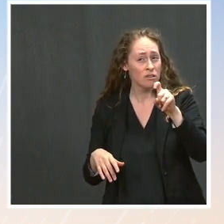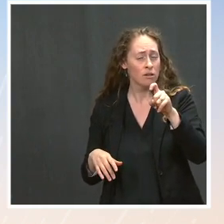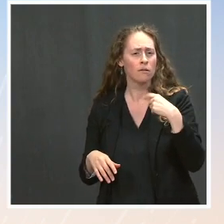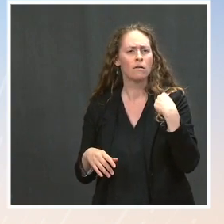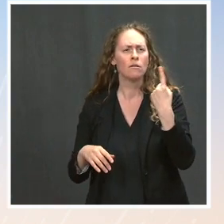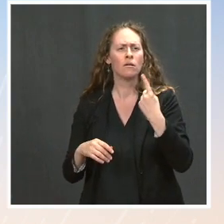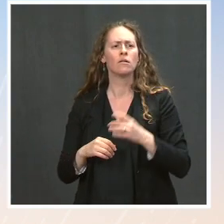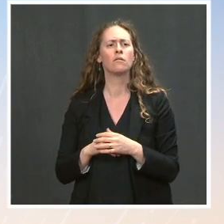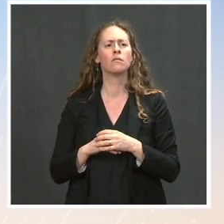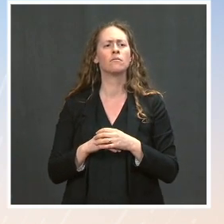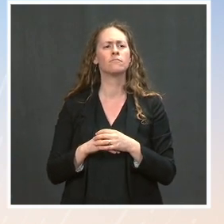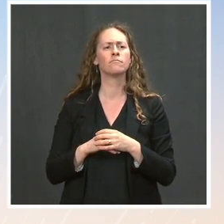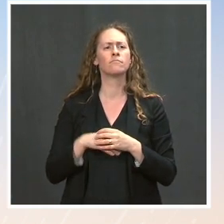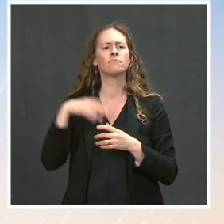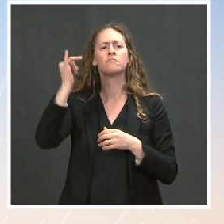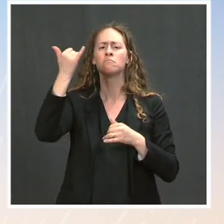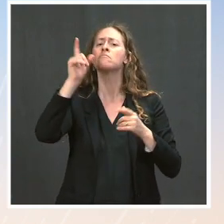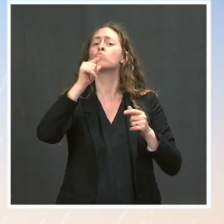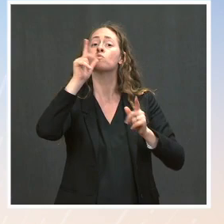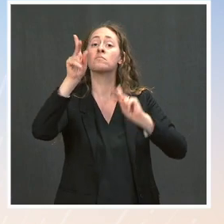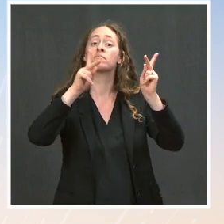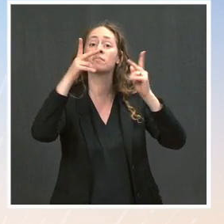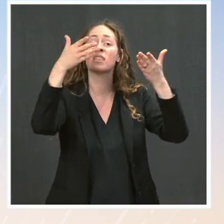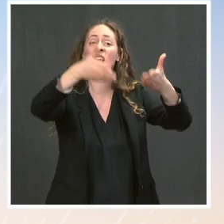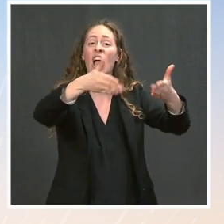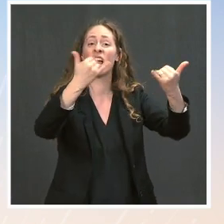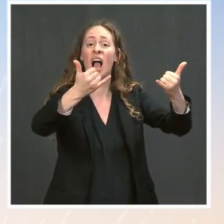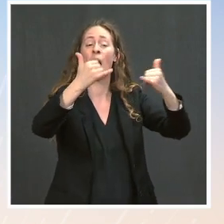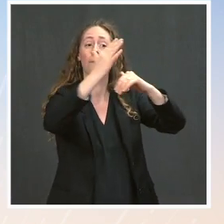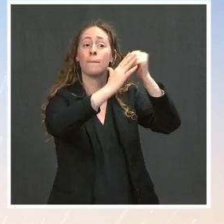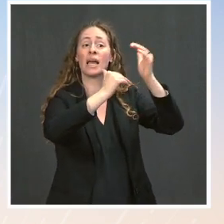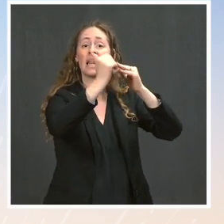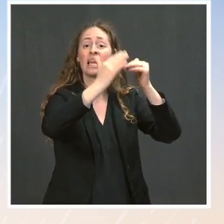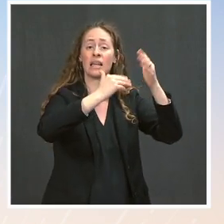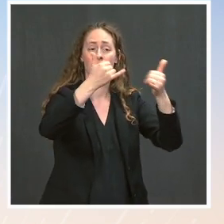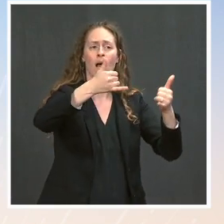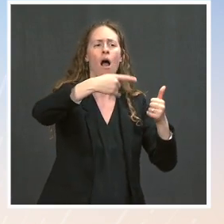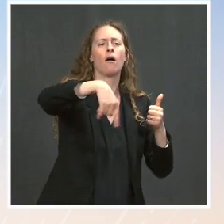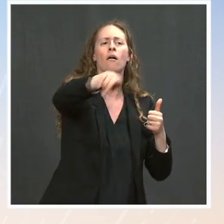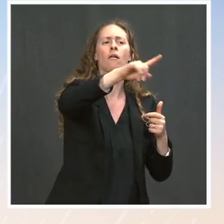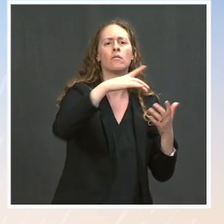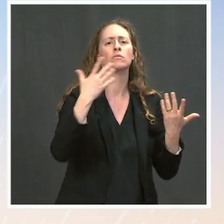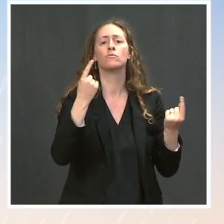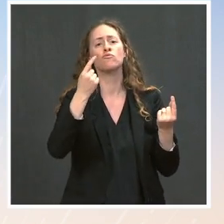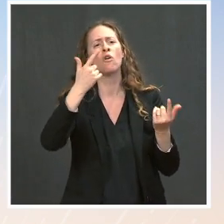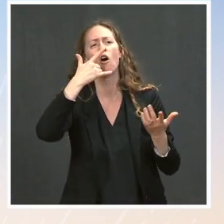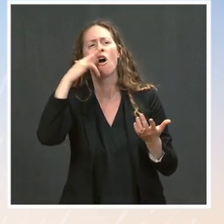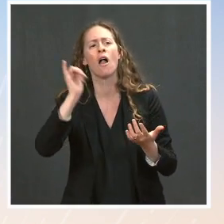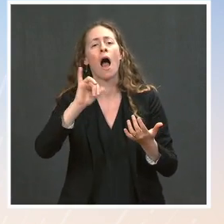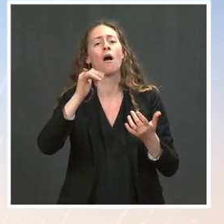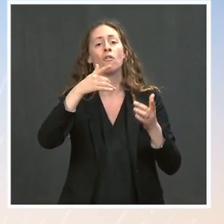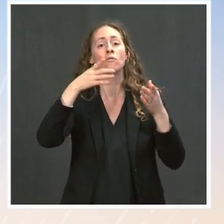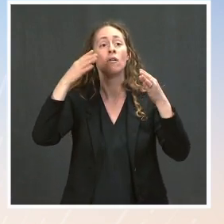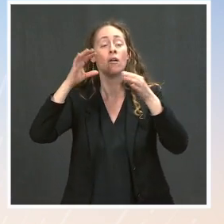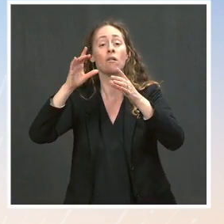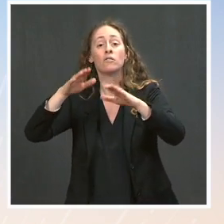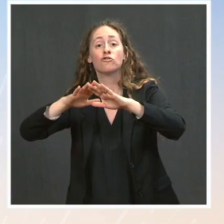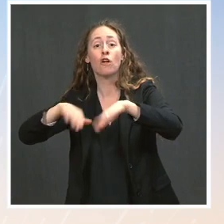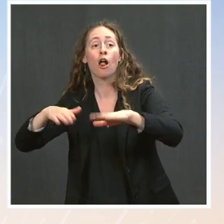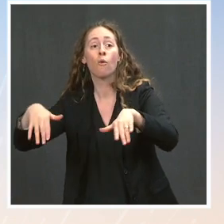in facilities, the reason we have been so focused on expediting moving kids out of these Border Patrol facilities is because we want